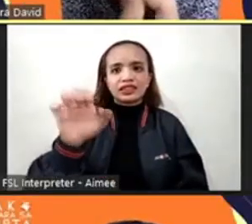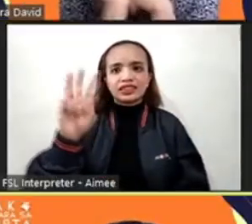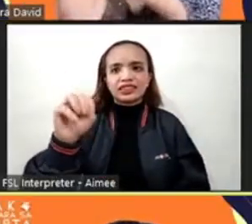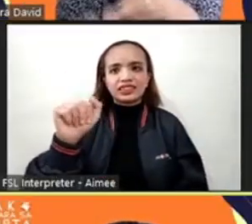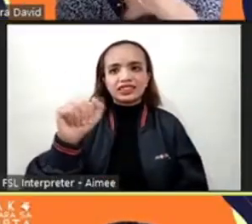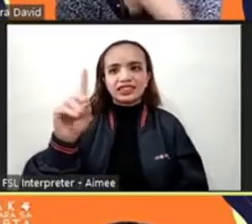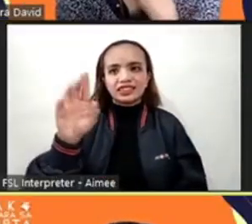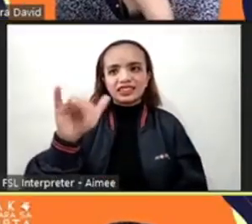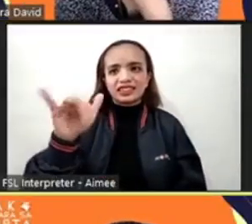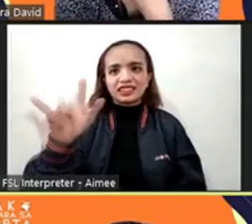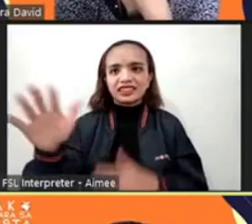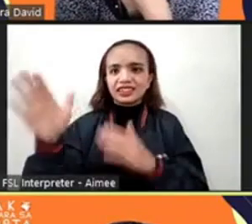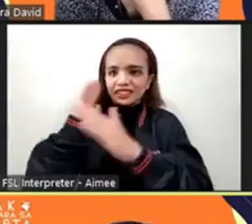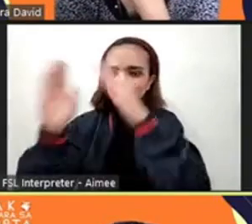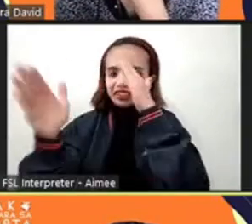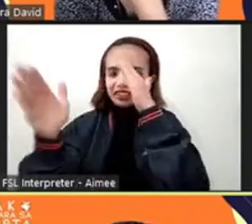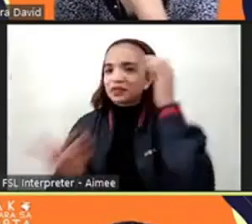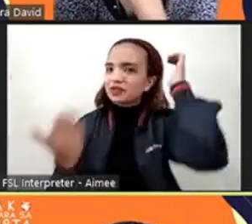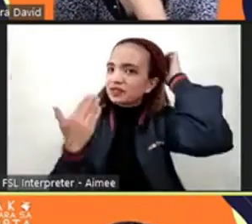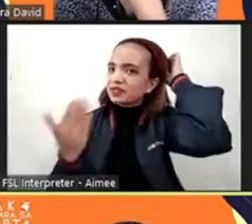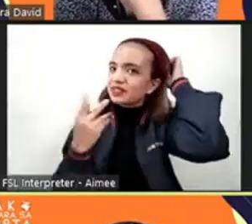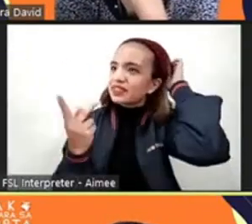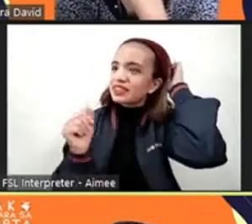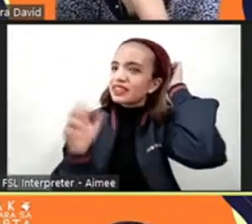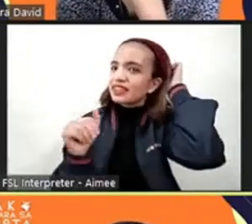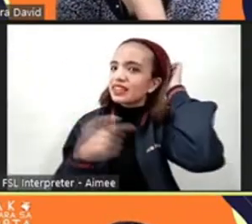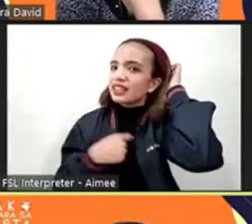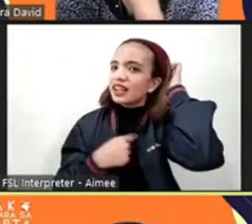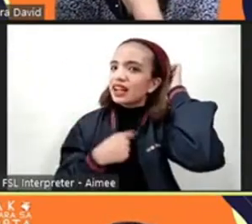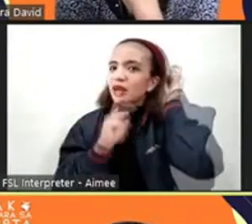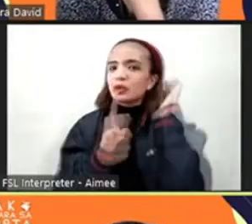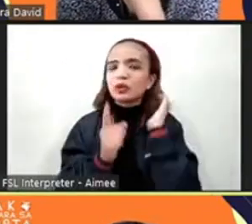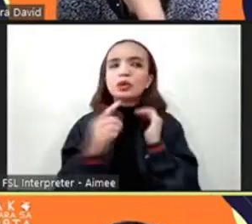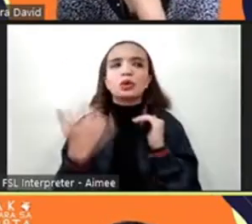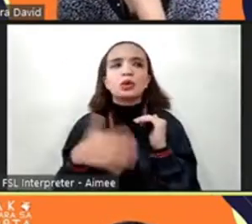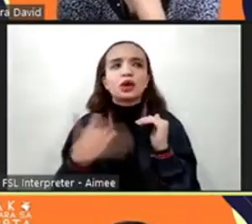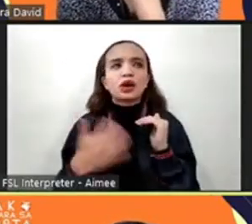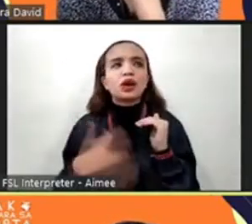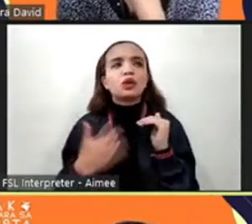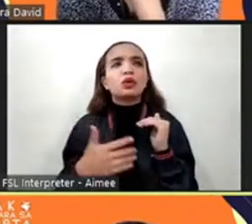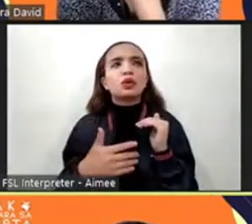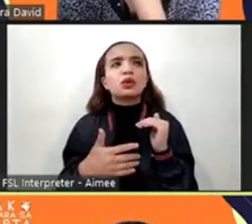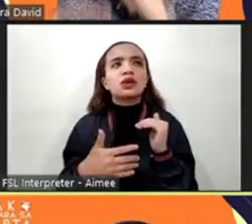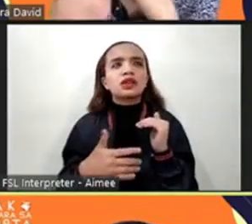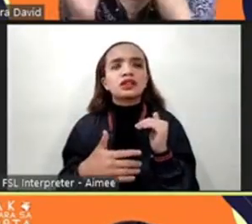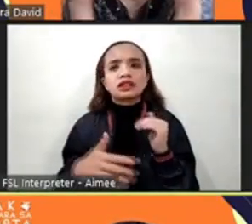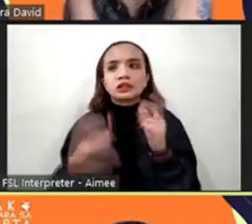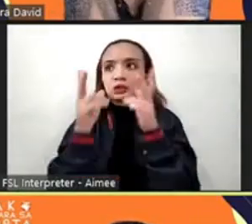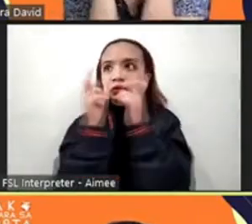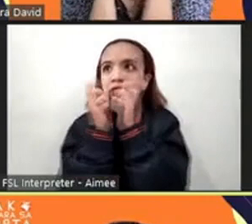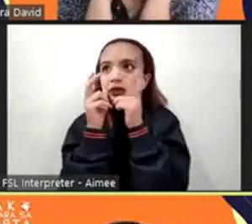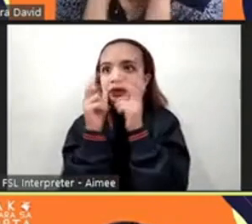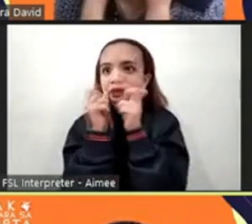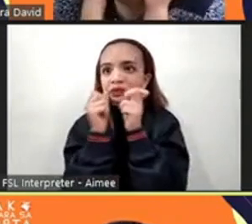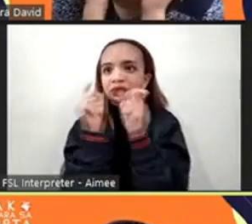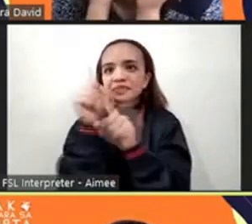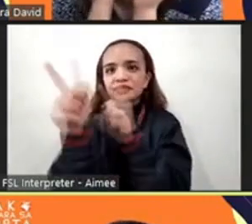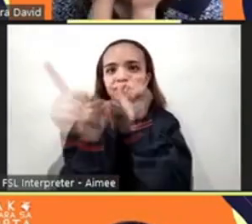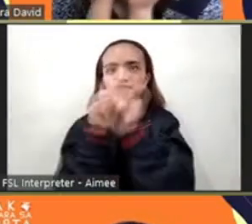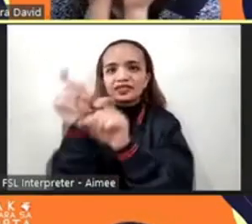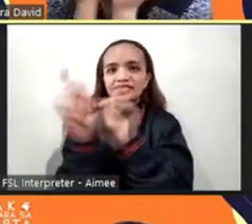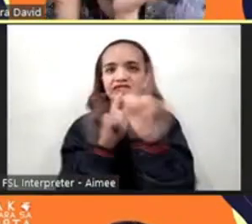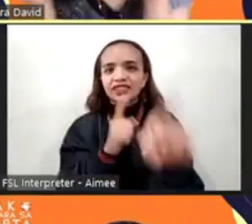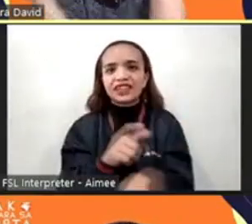Bernie. Hi, salamat, Cara. I was so engrossed sa Q&A nyo ni Gina. I didn't want it to